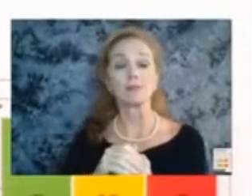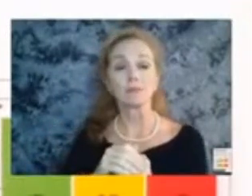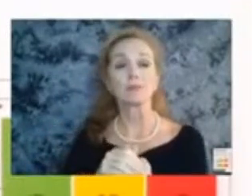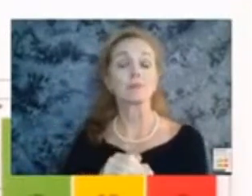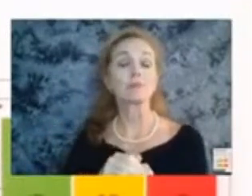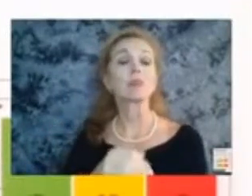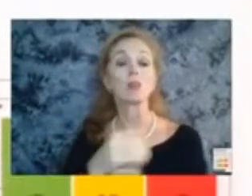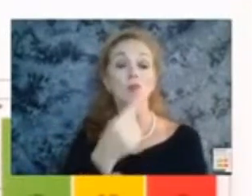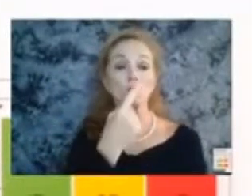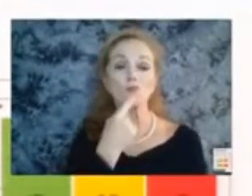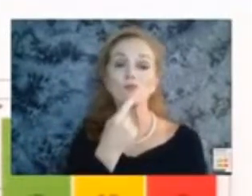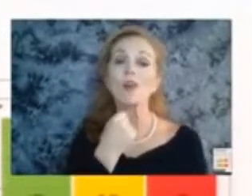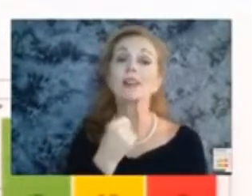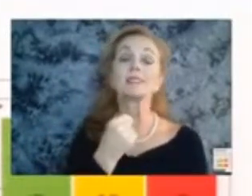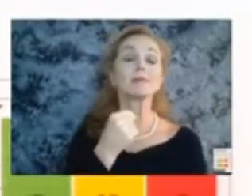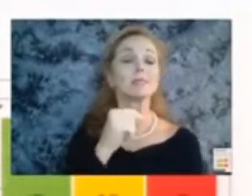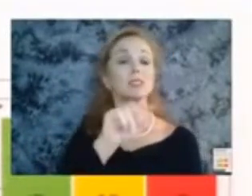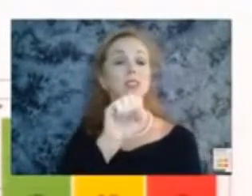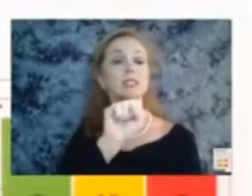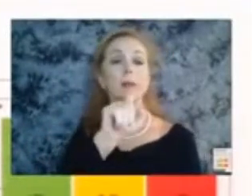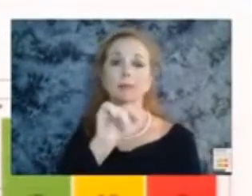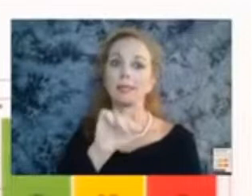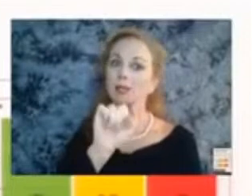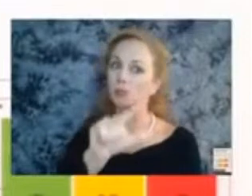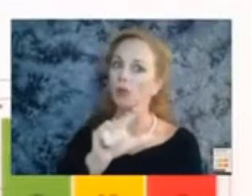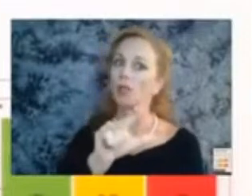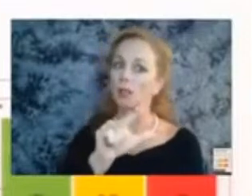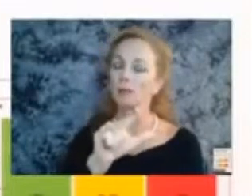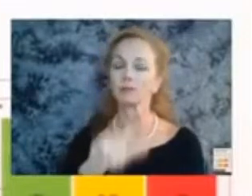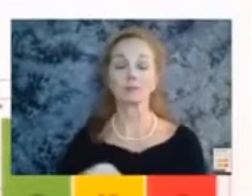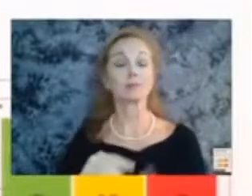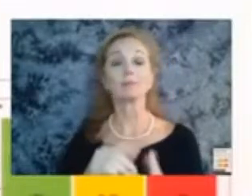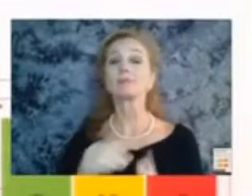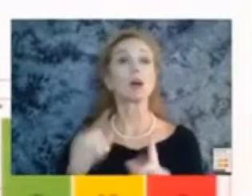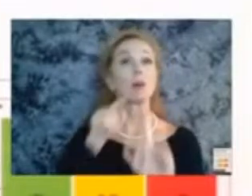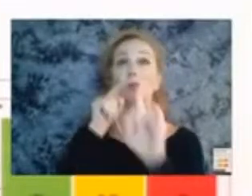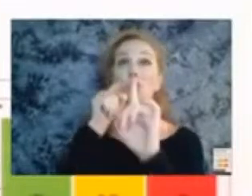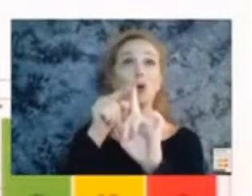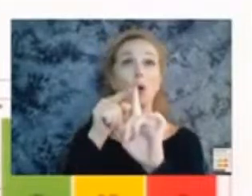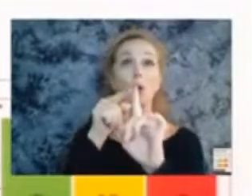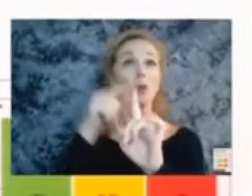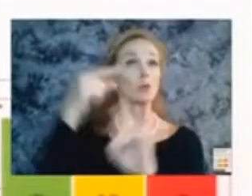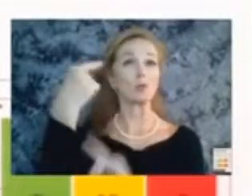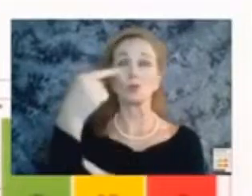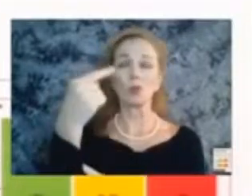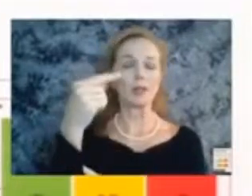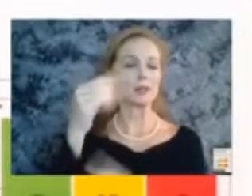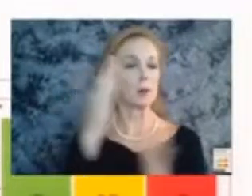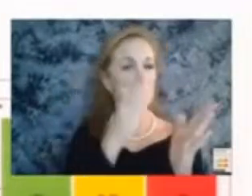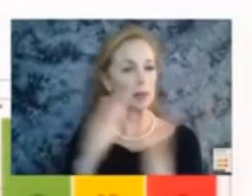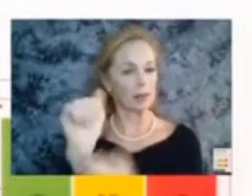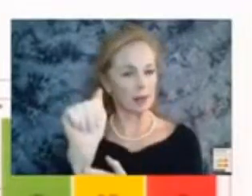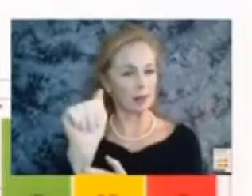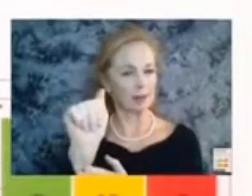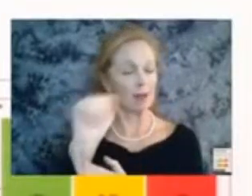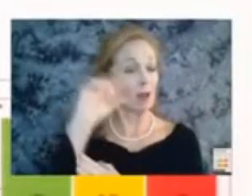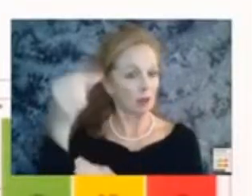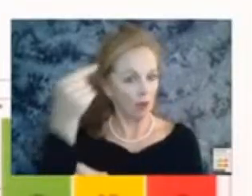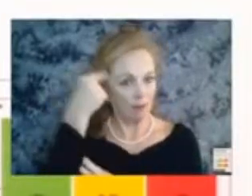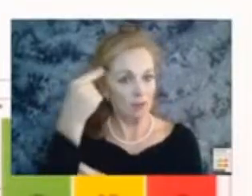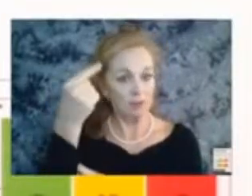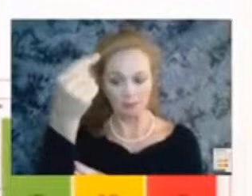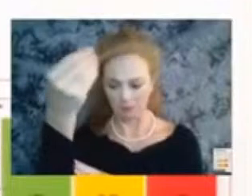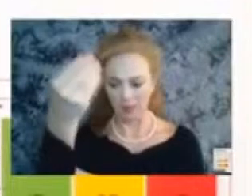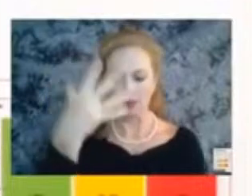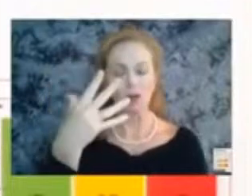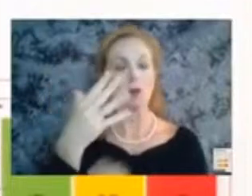red. For us, green is not Plan A. We are in Plan A when the governor tells us we're in Plan A.